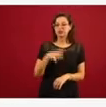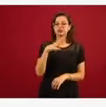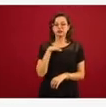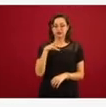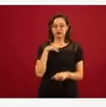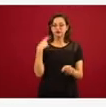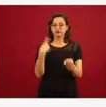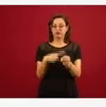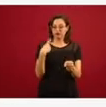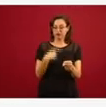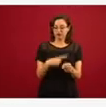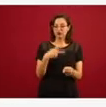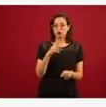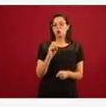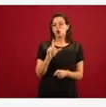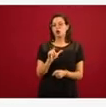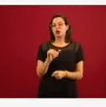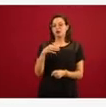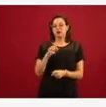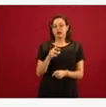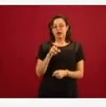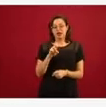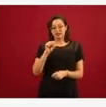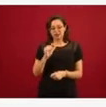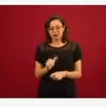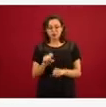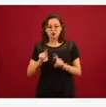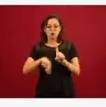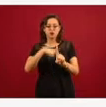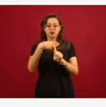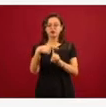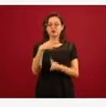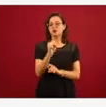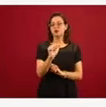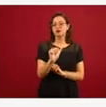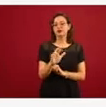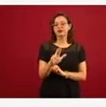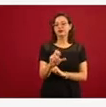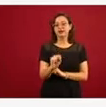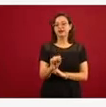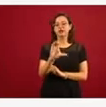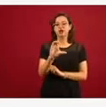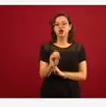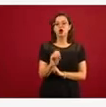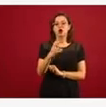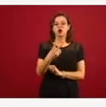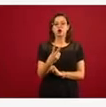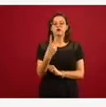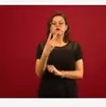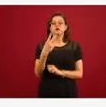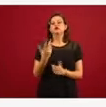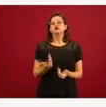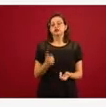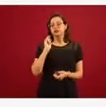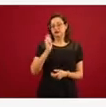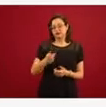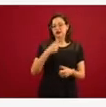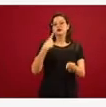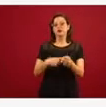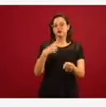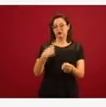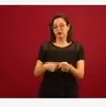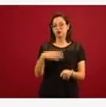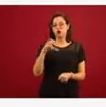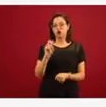6,875 confirmed cases, meaning that these cases have been submitted to clinical testing